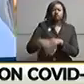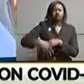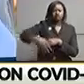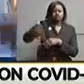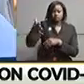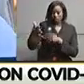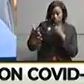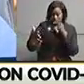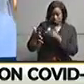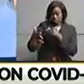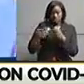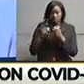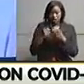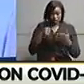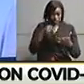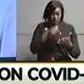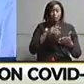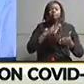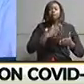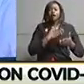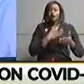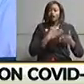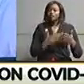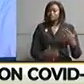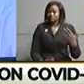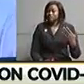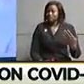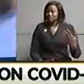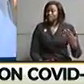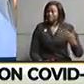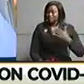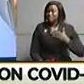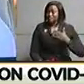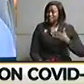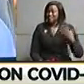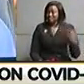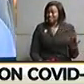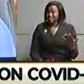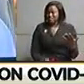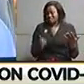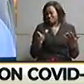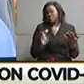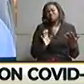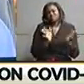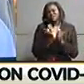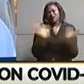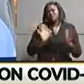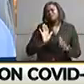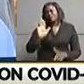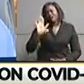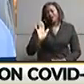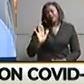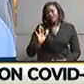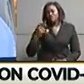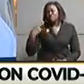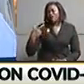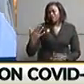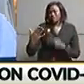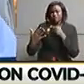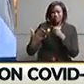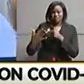to mix with my domestic one. This is my domestic. This is public. The right hand is for